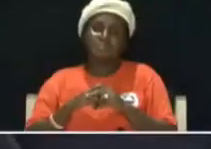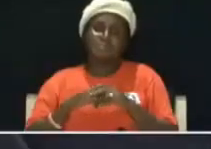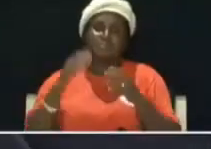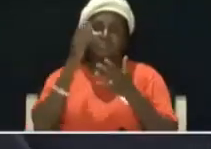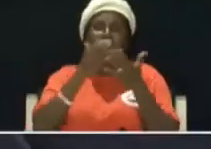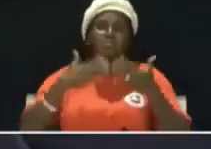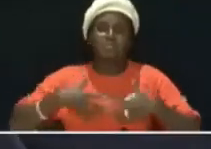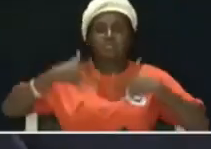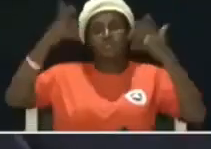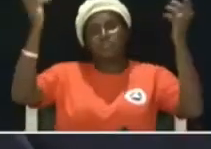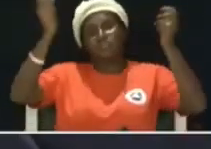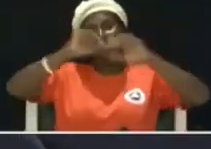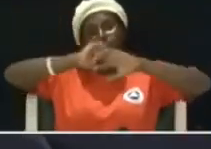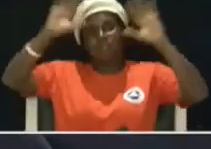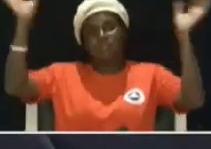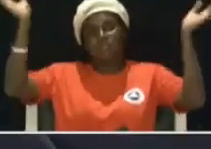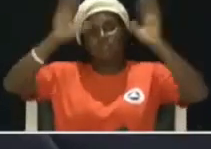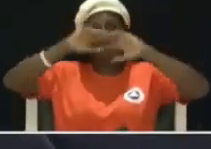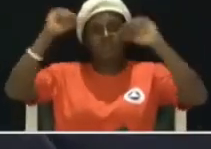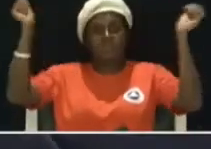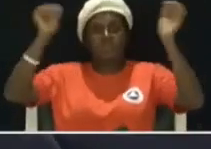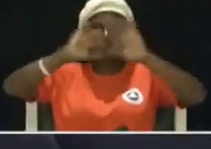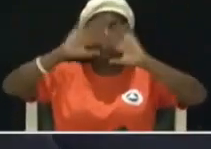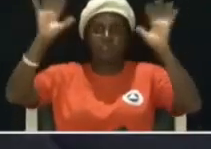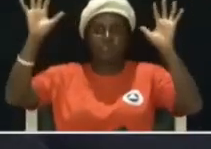Somebody shout hallelujah.